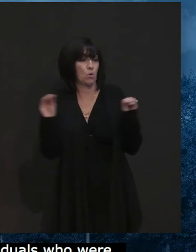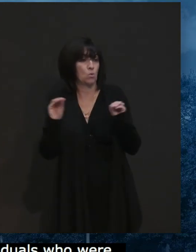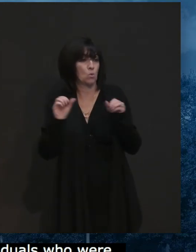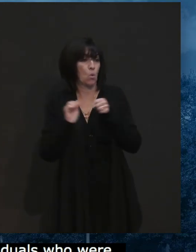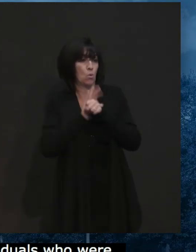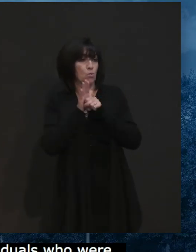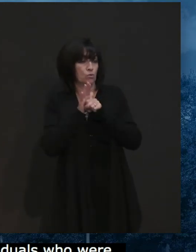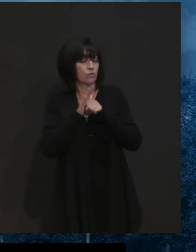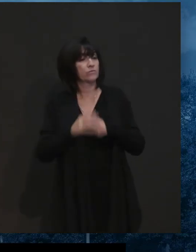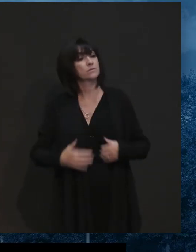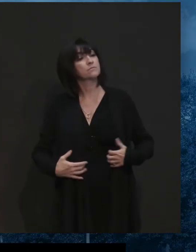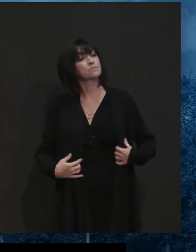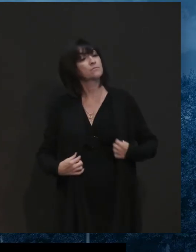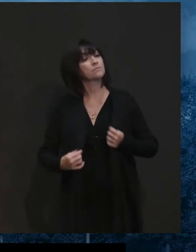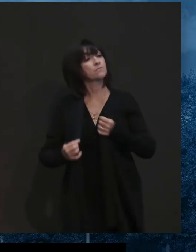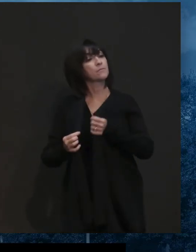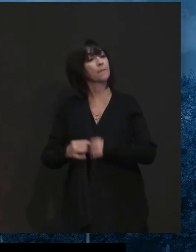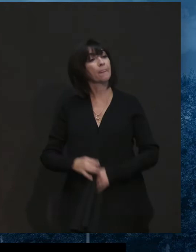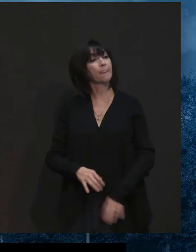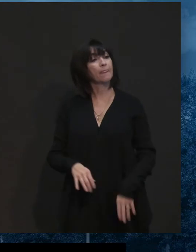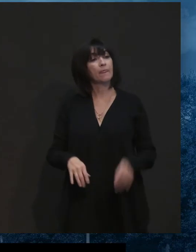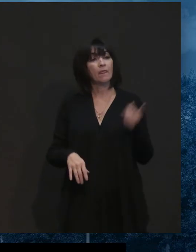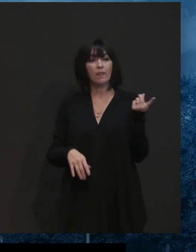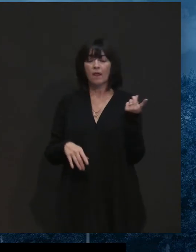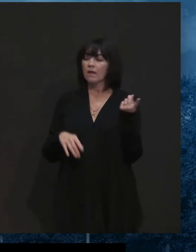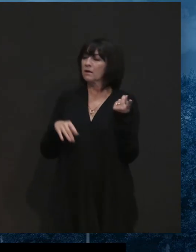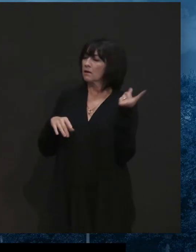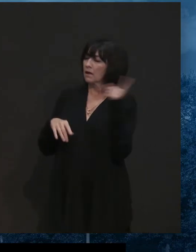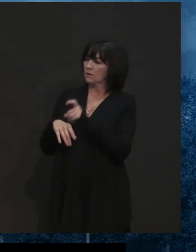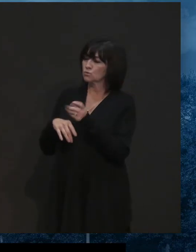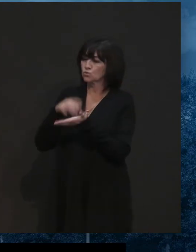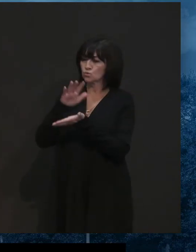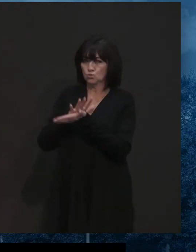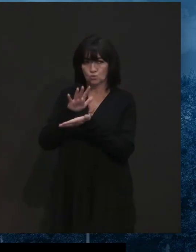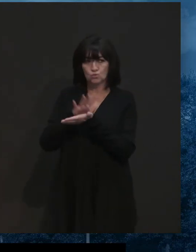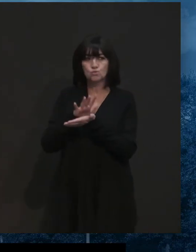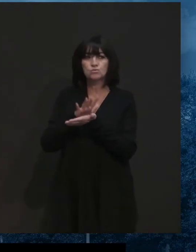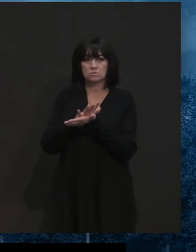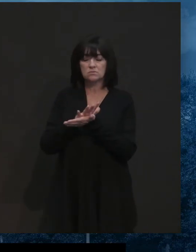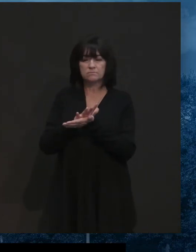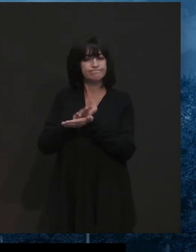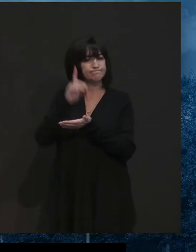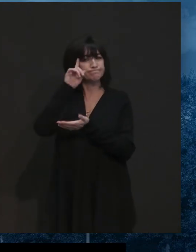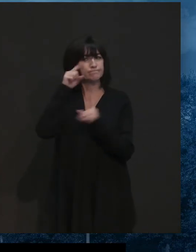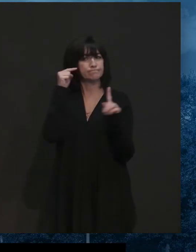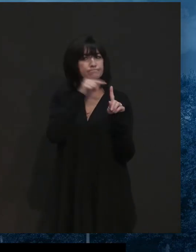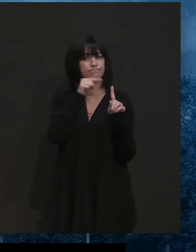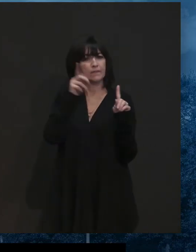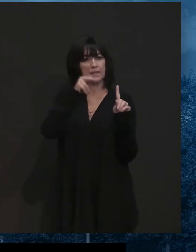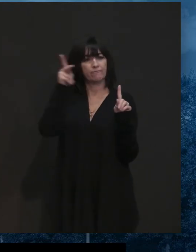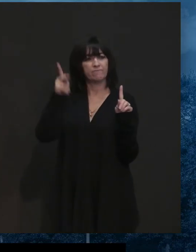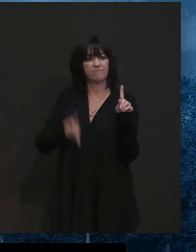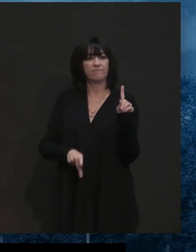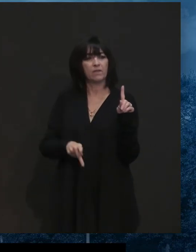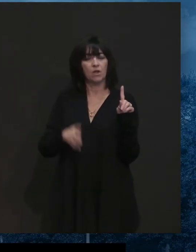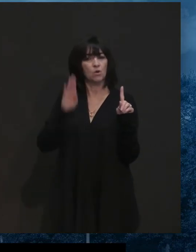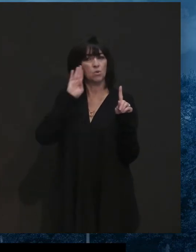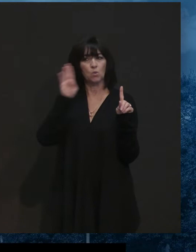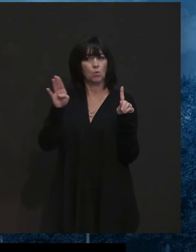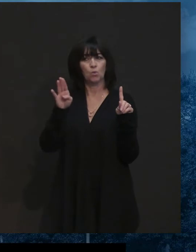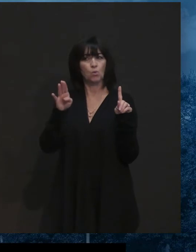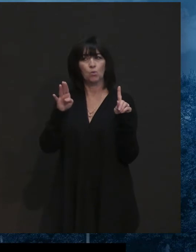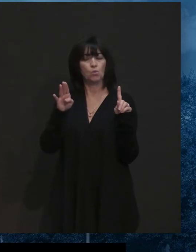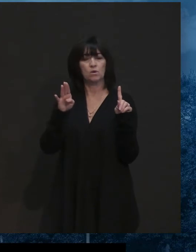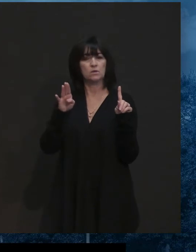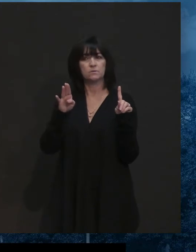I believe Philadelphia taking some action today to delay the return to in-person things there. You guys brought up the metrics